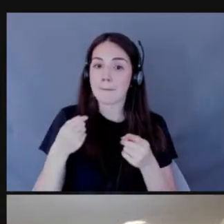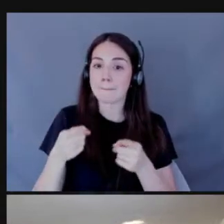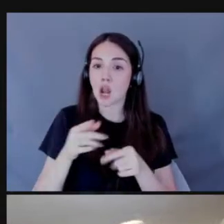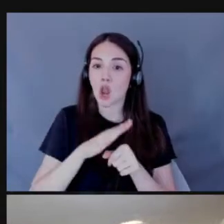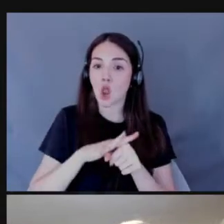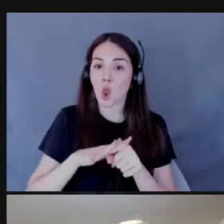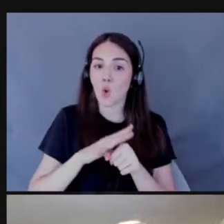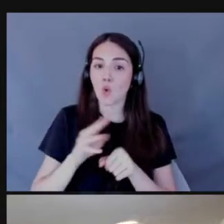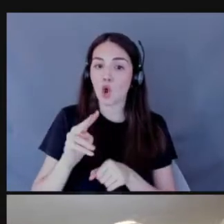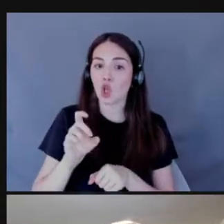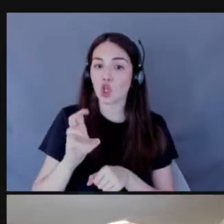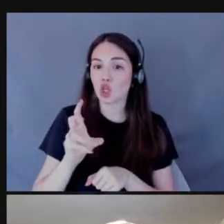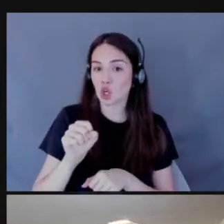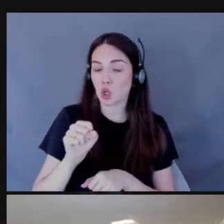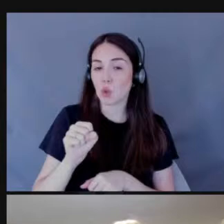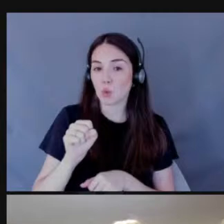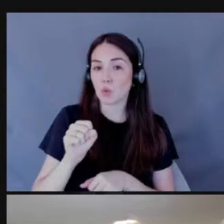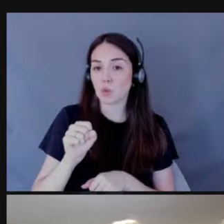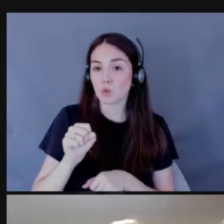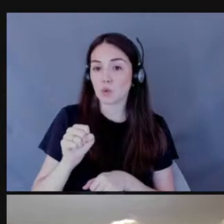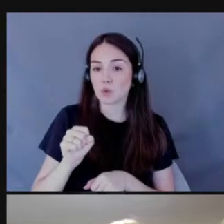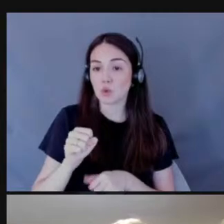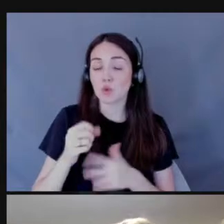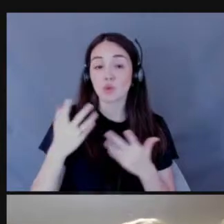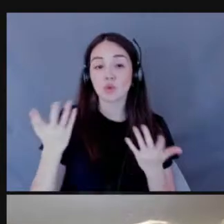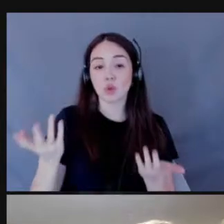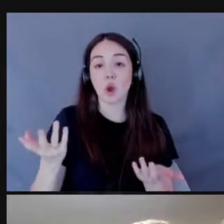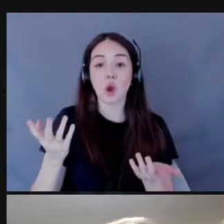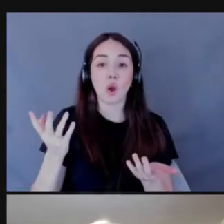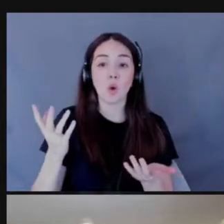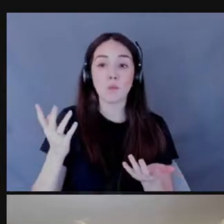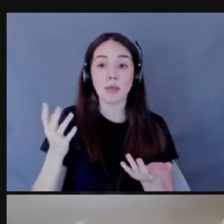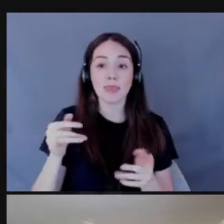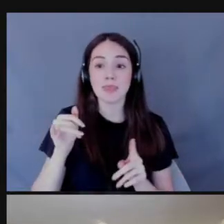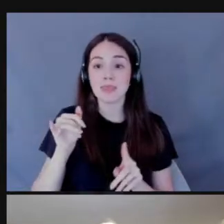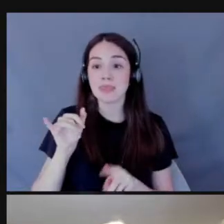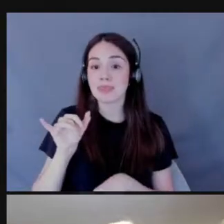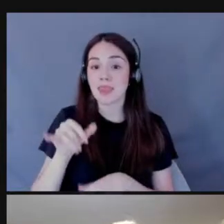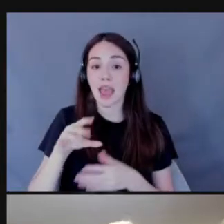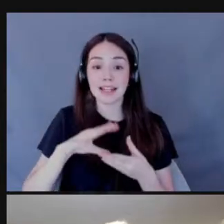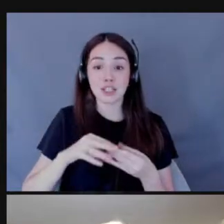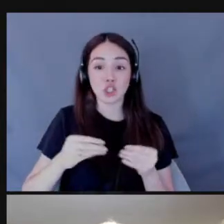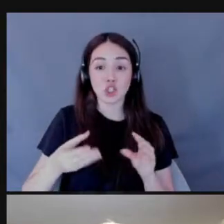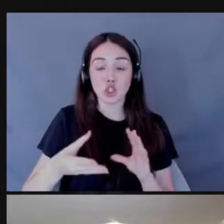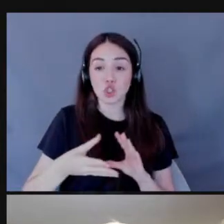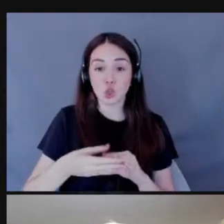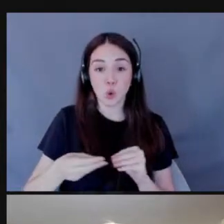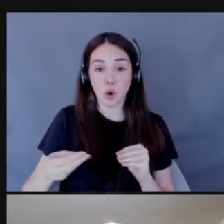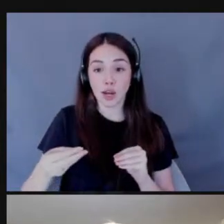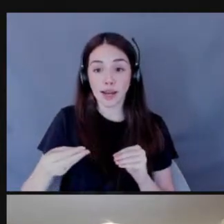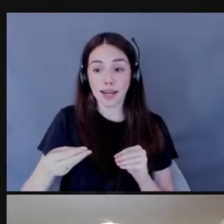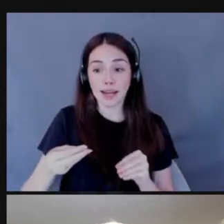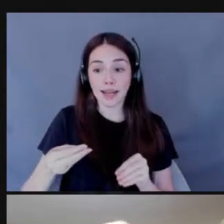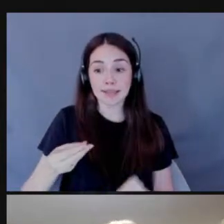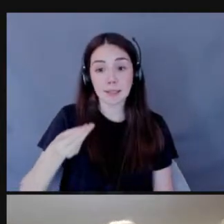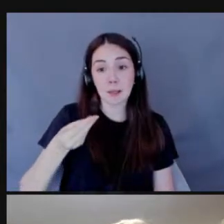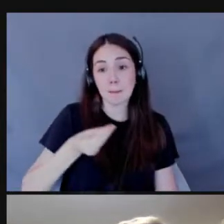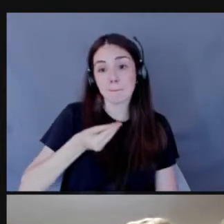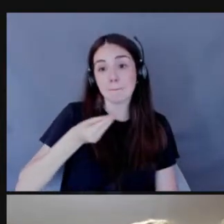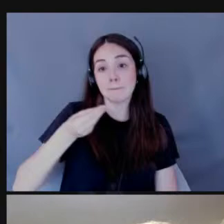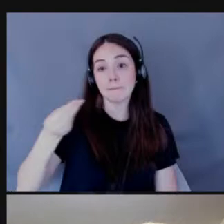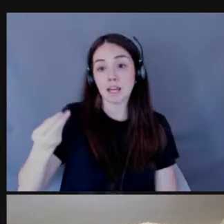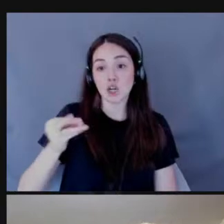And so the stories of whatever it was were passed up to the